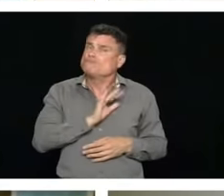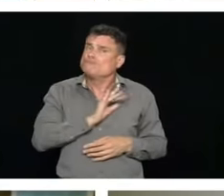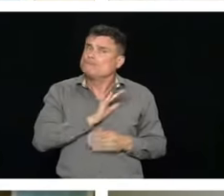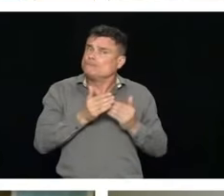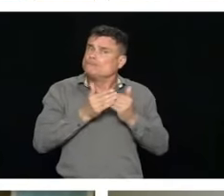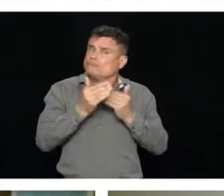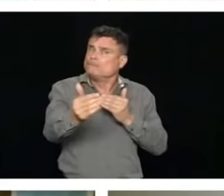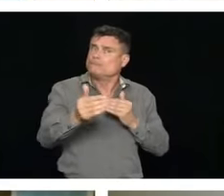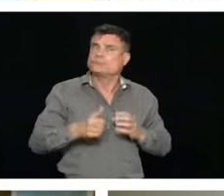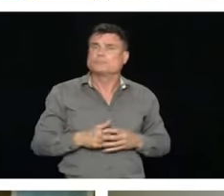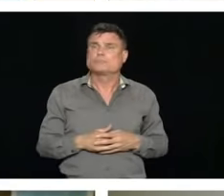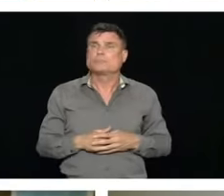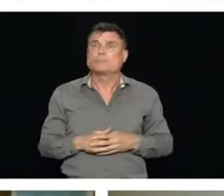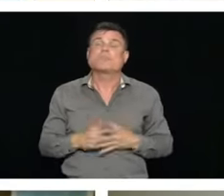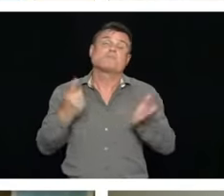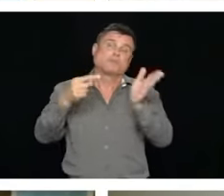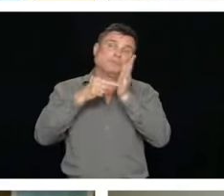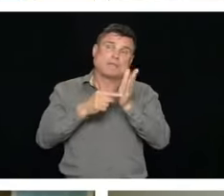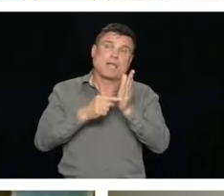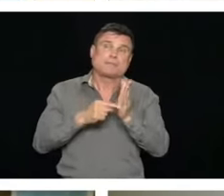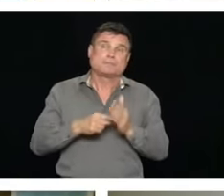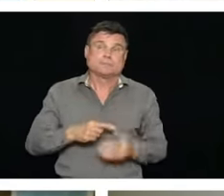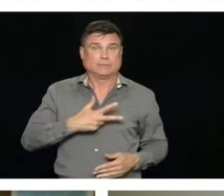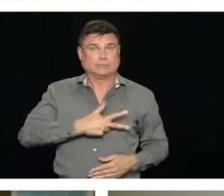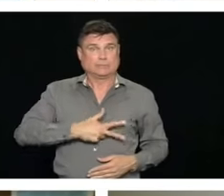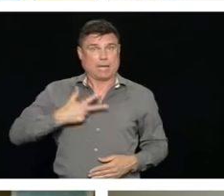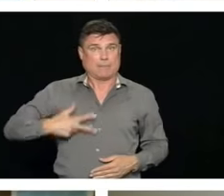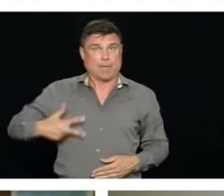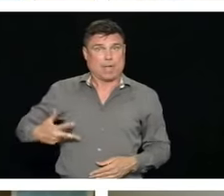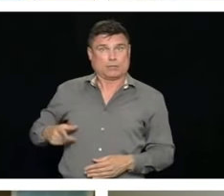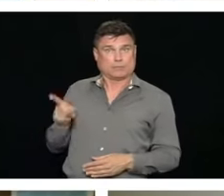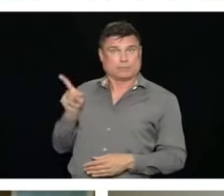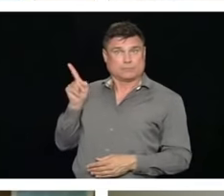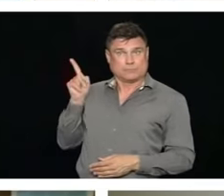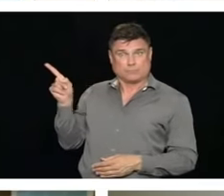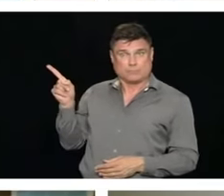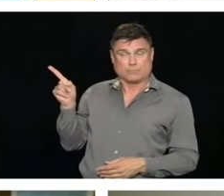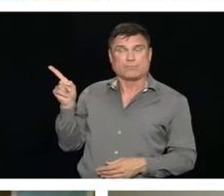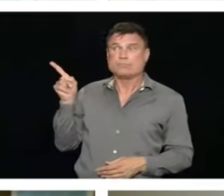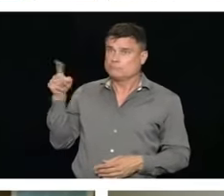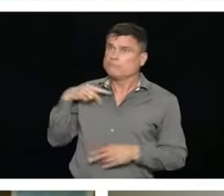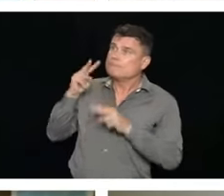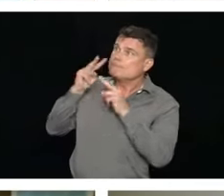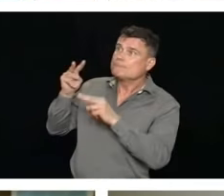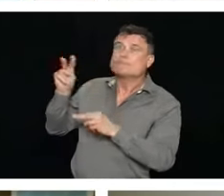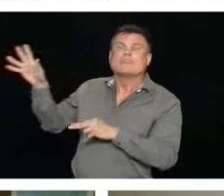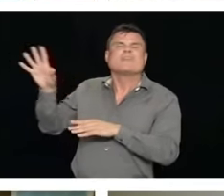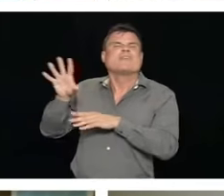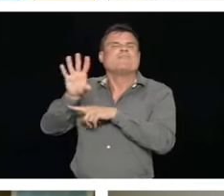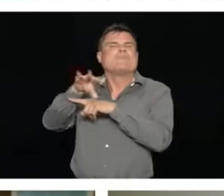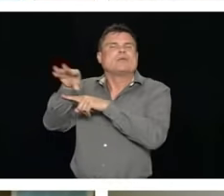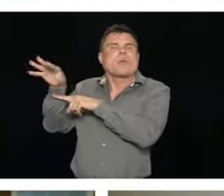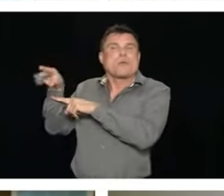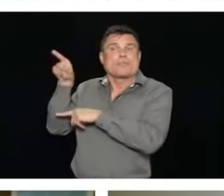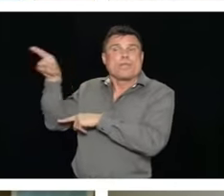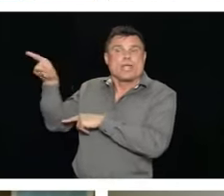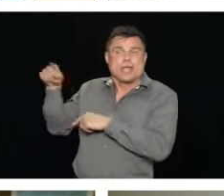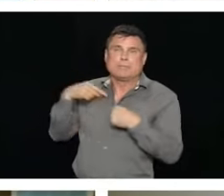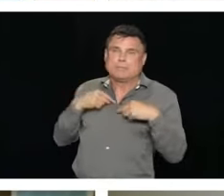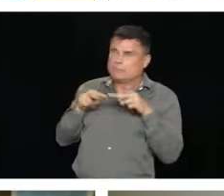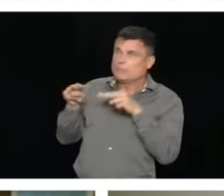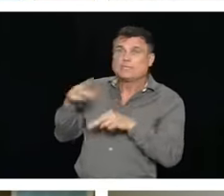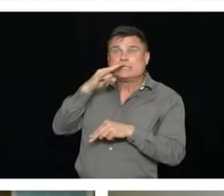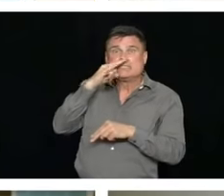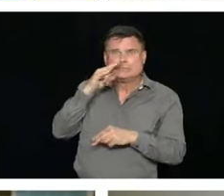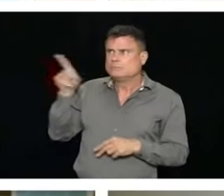are, the hallways are filled. And that's what we're here for. So, you know, we came to this decision as, you know, collaboratively at